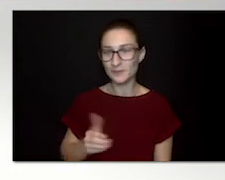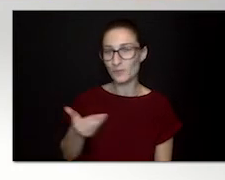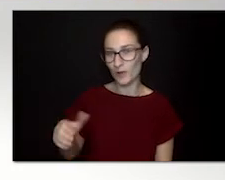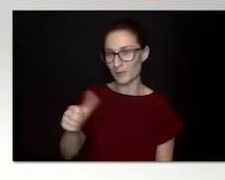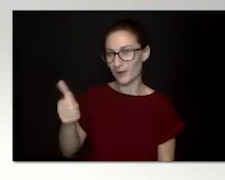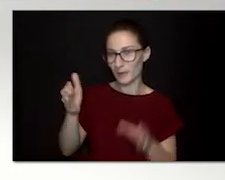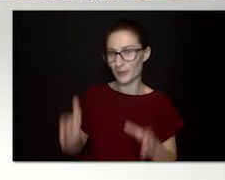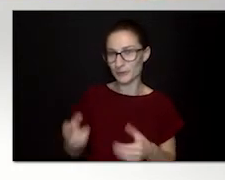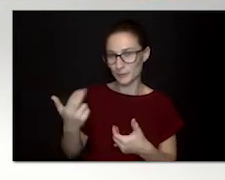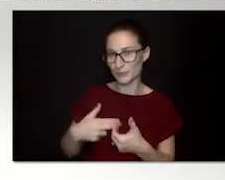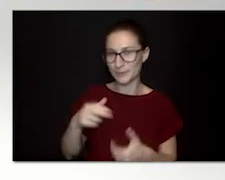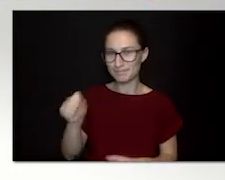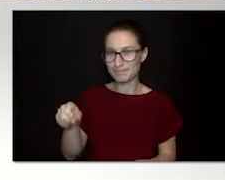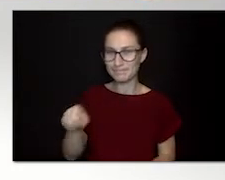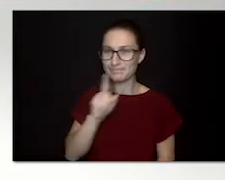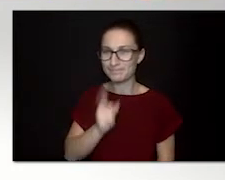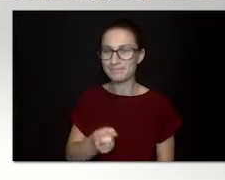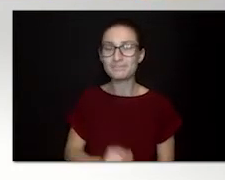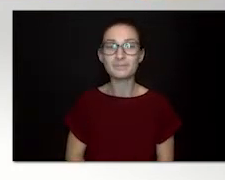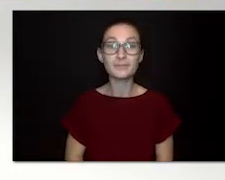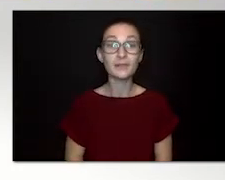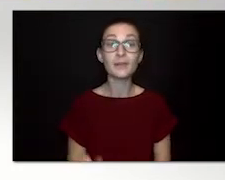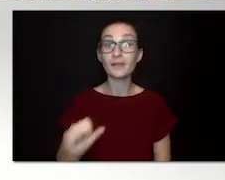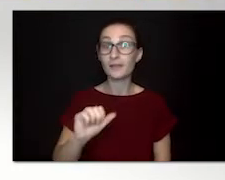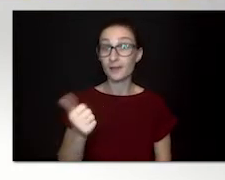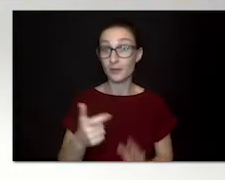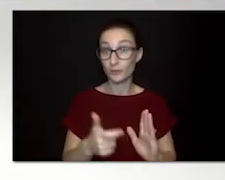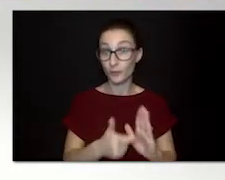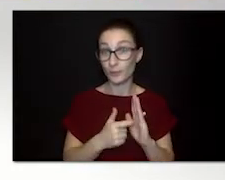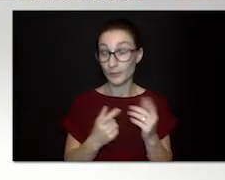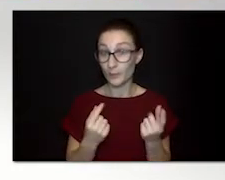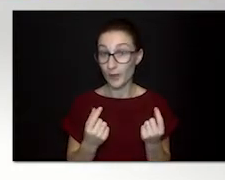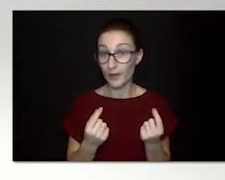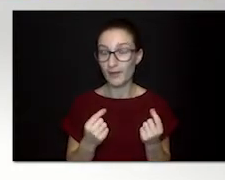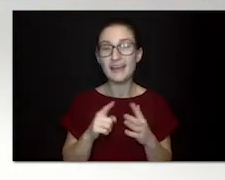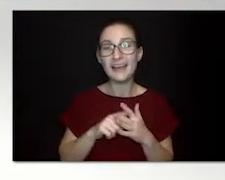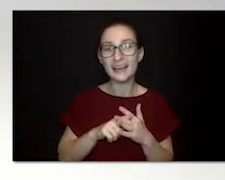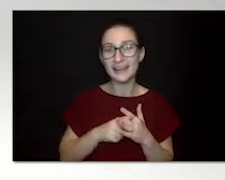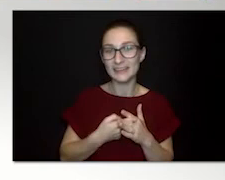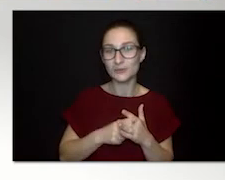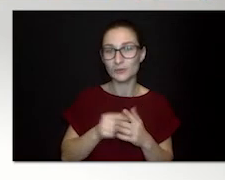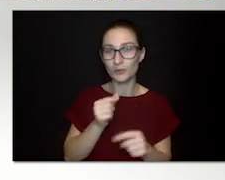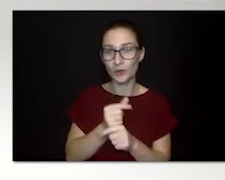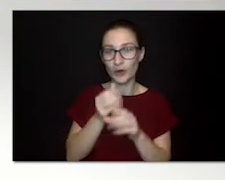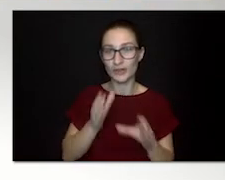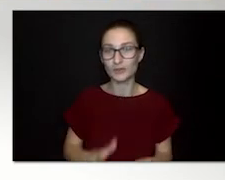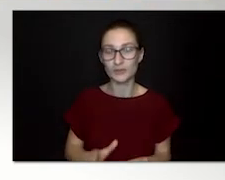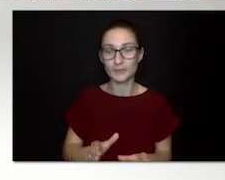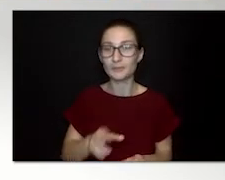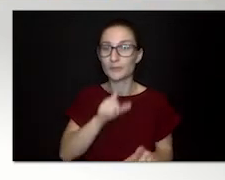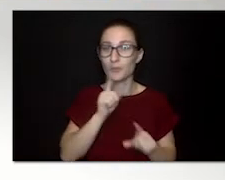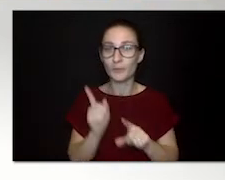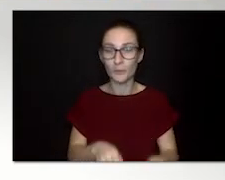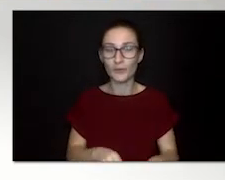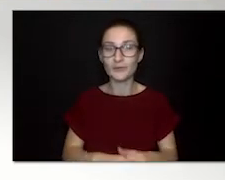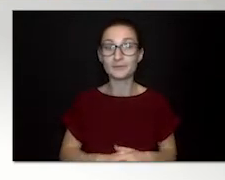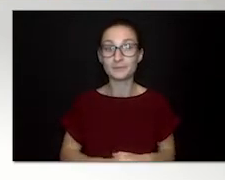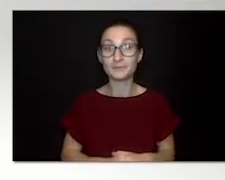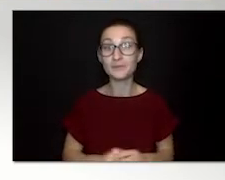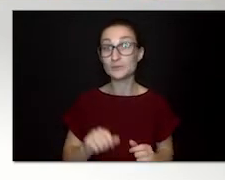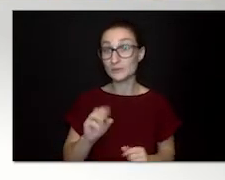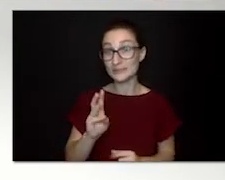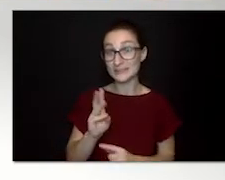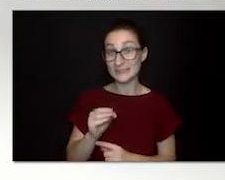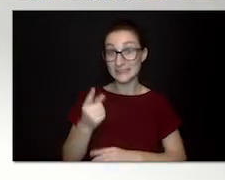to take the course. Okay, so another requirement that you have to do is the initial guardianship report. So within